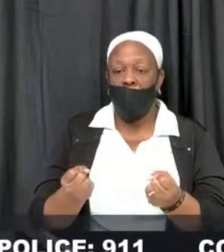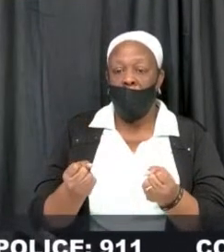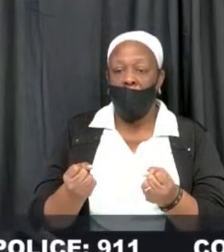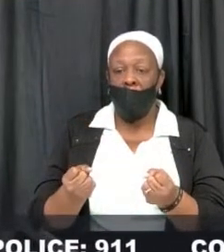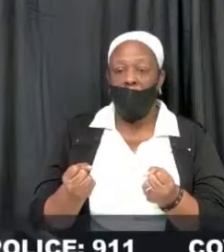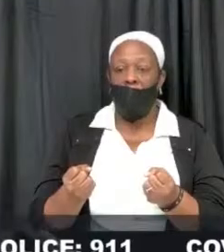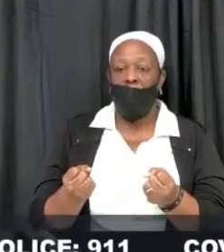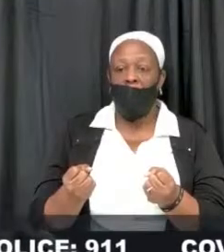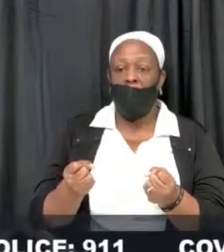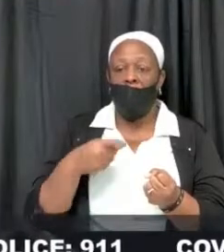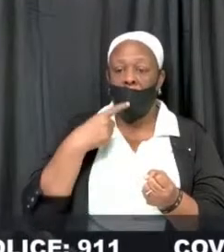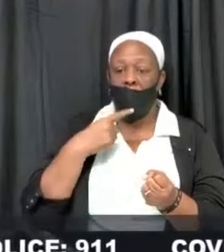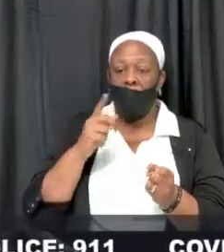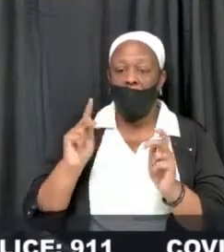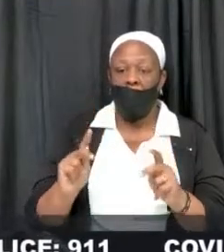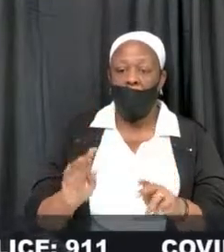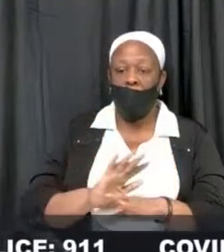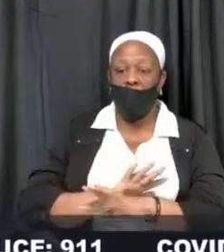of the vaccine.